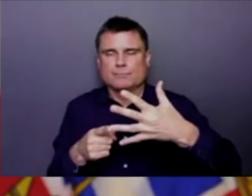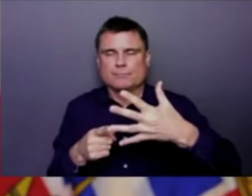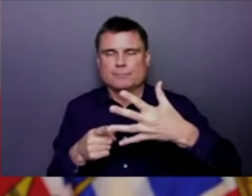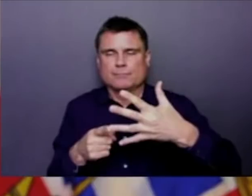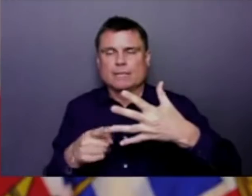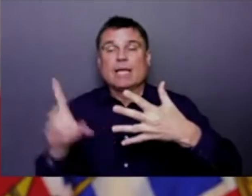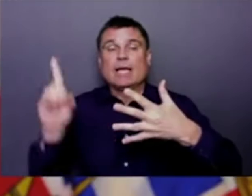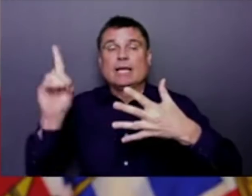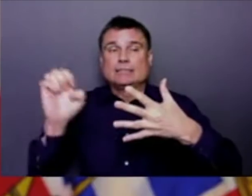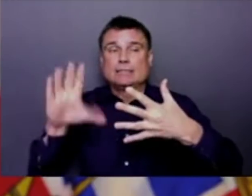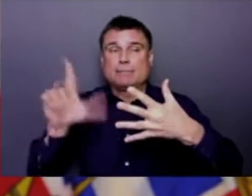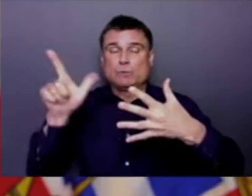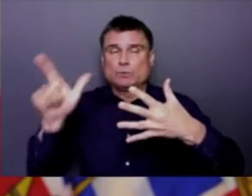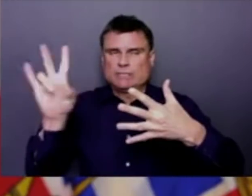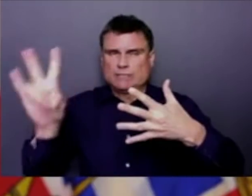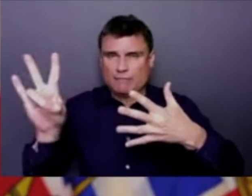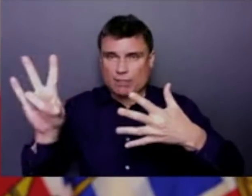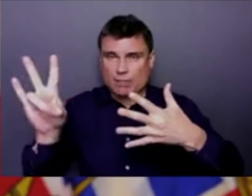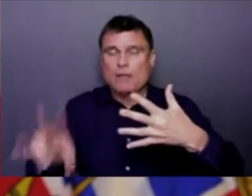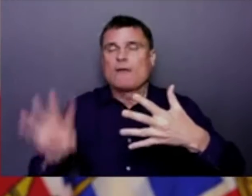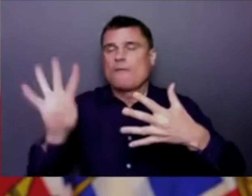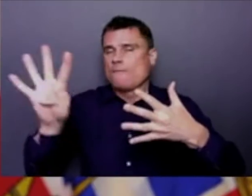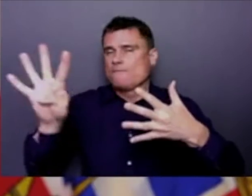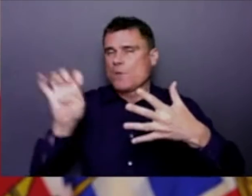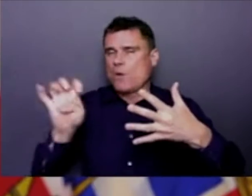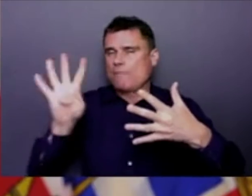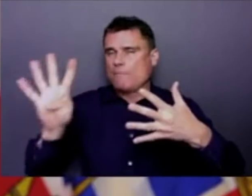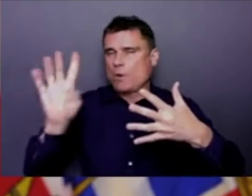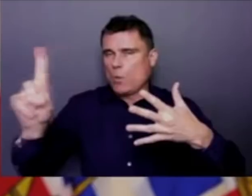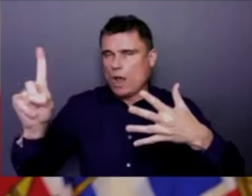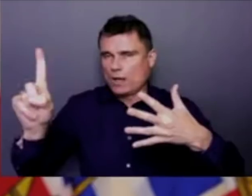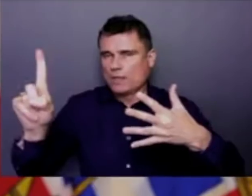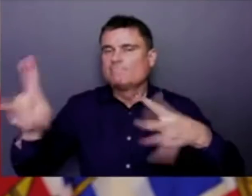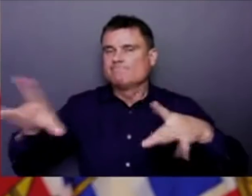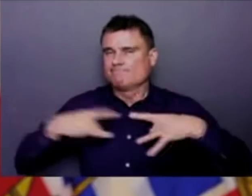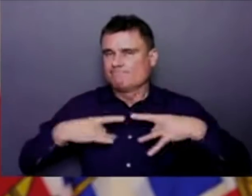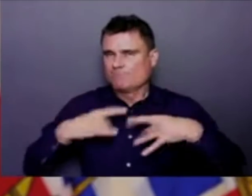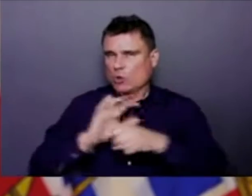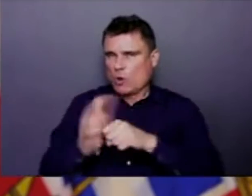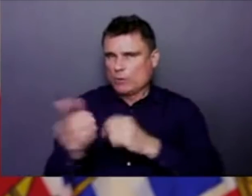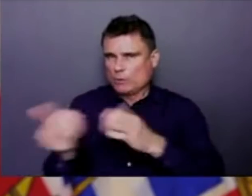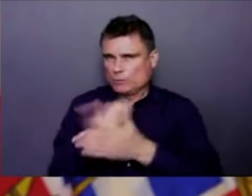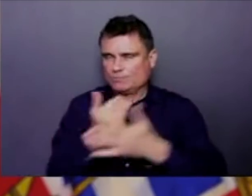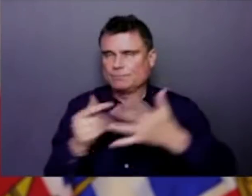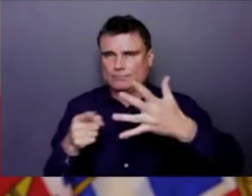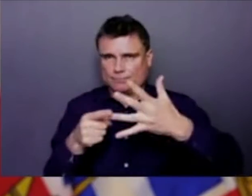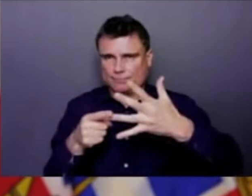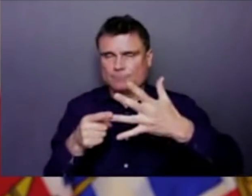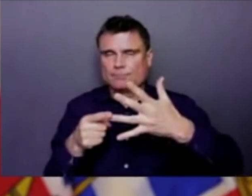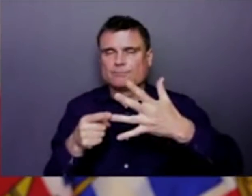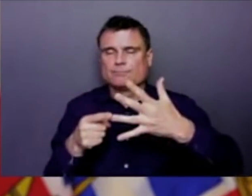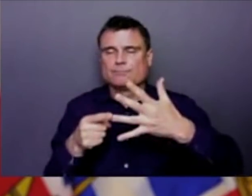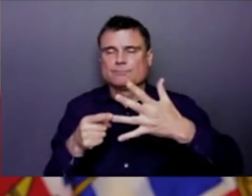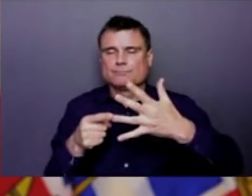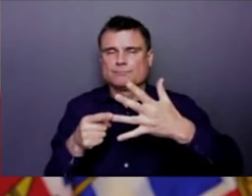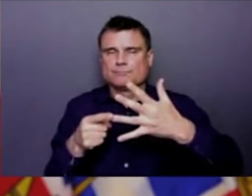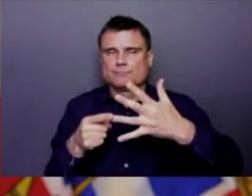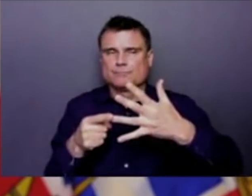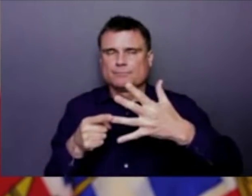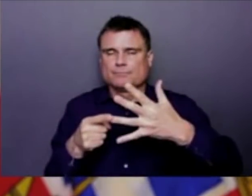424 new cases were diagnosed, and between the 27th and the 28th, 441 new